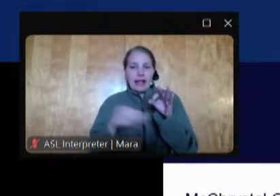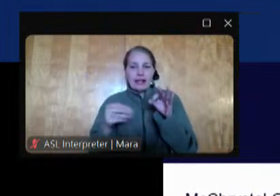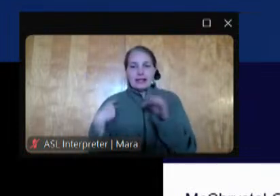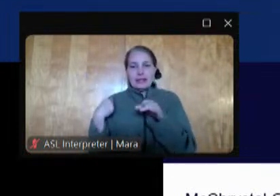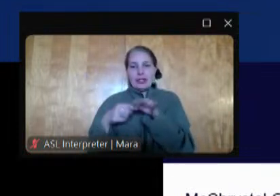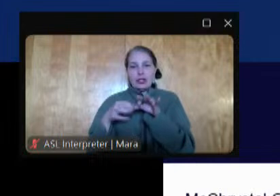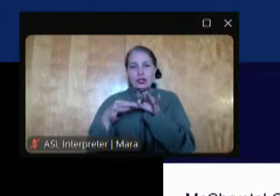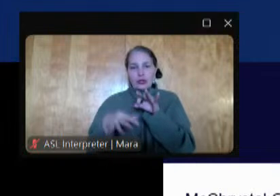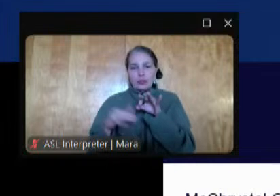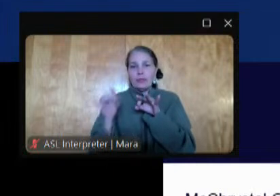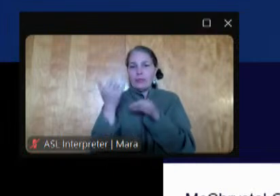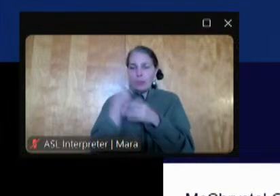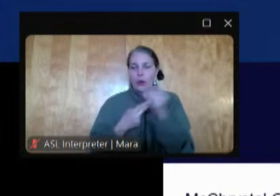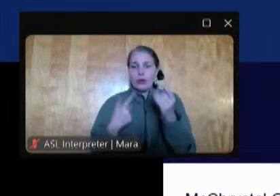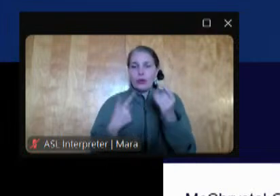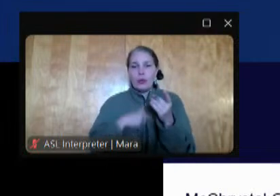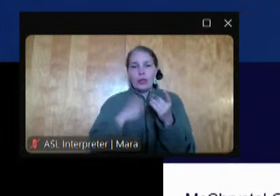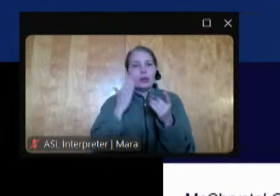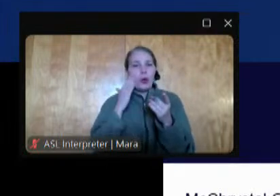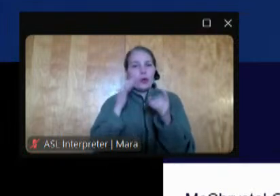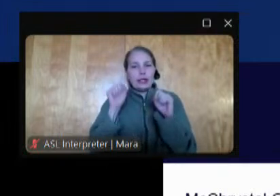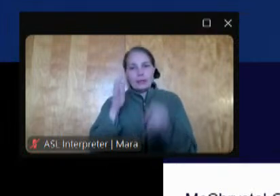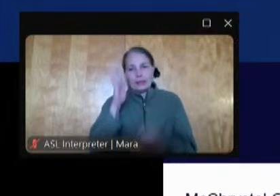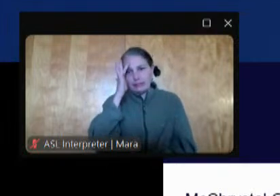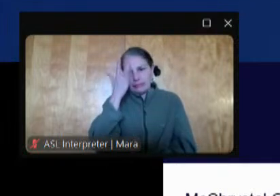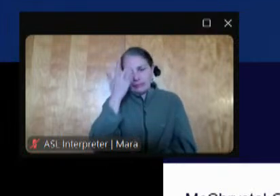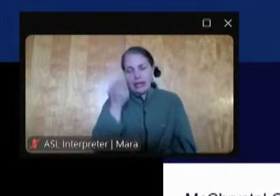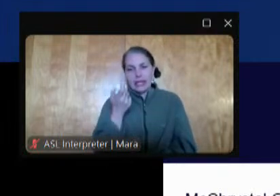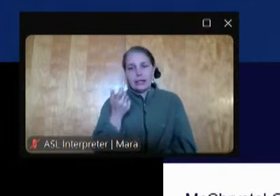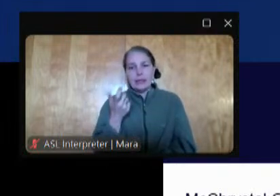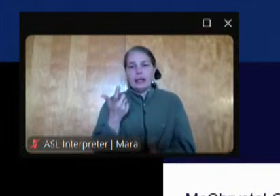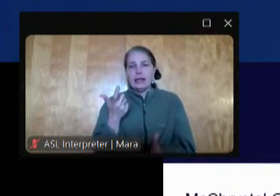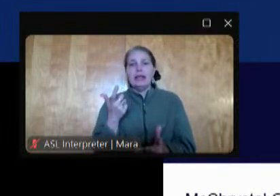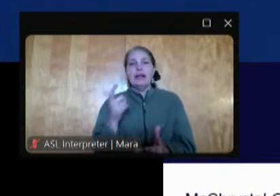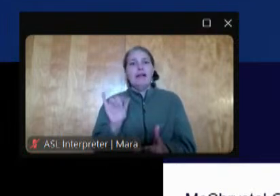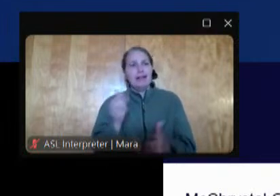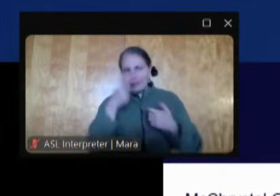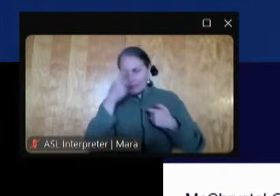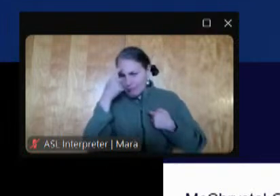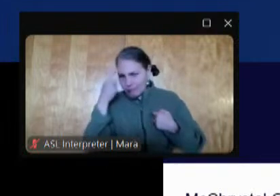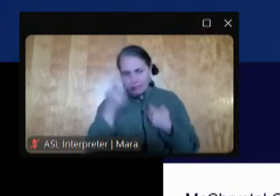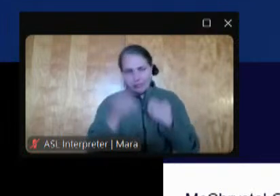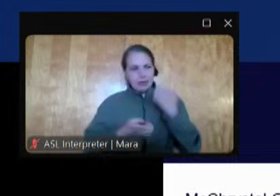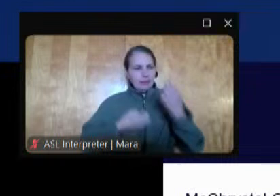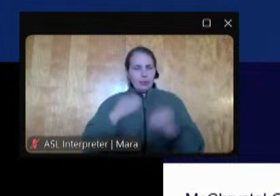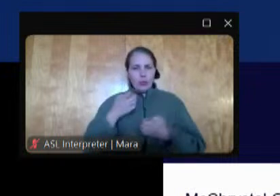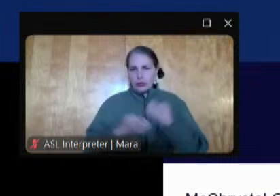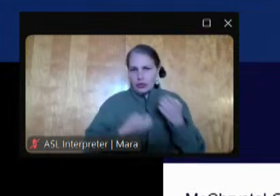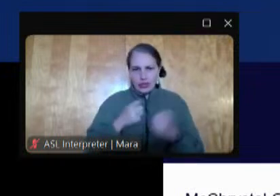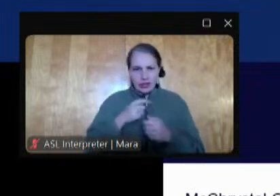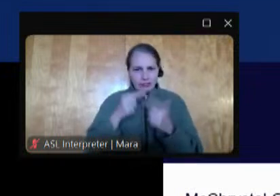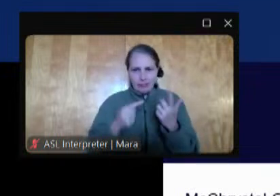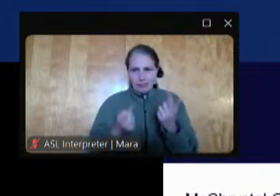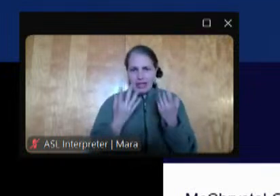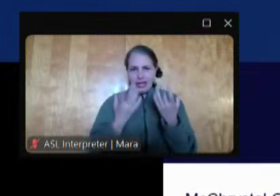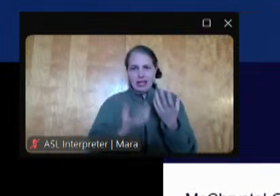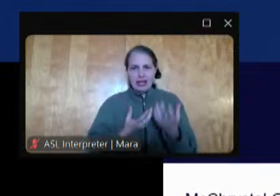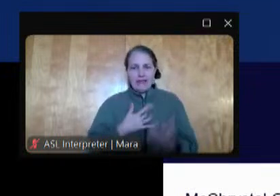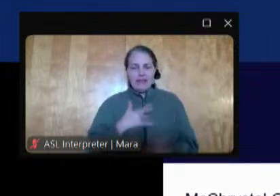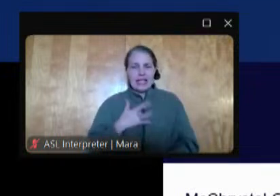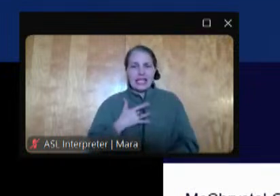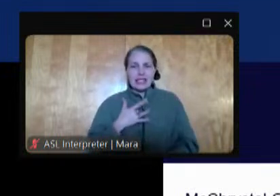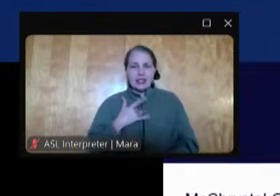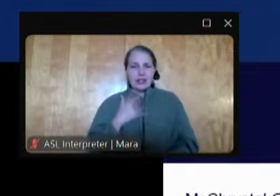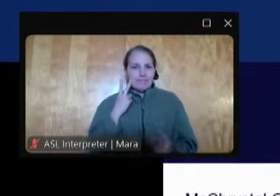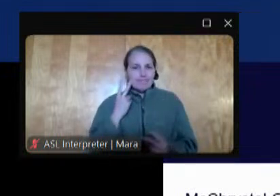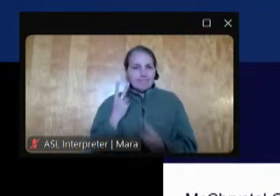interpretation. And then we know that it can be painful and traumatic and emotional to recover and recount some of these experiences. So